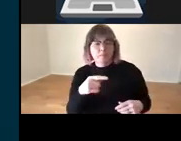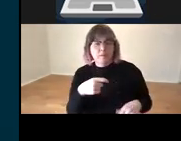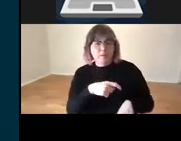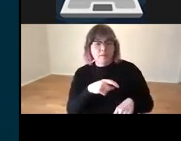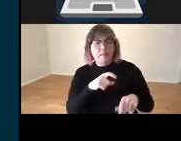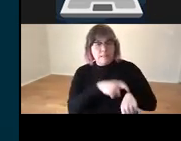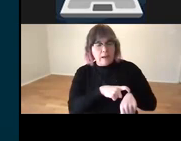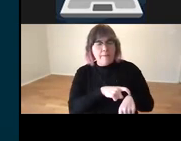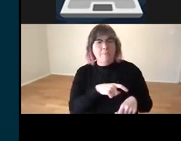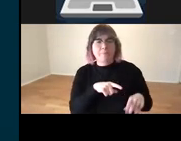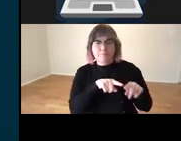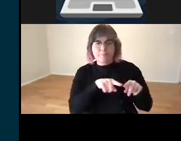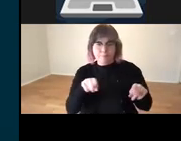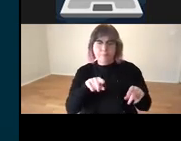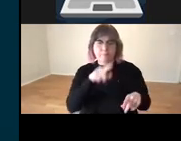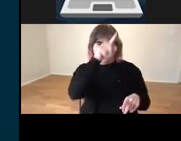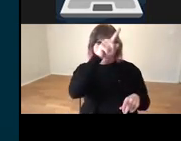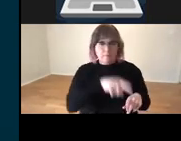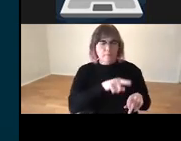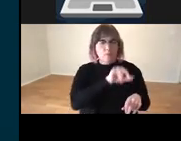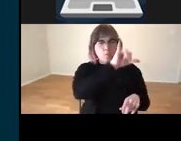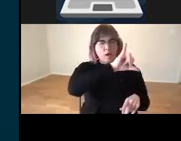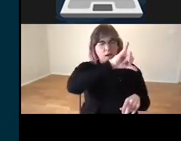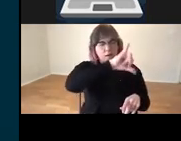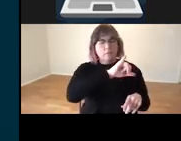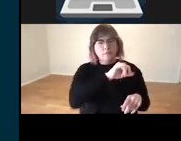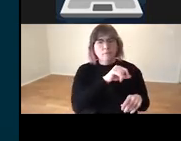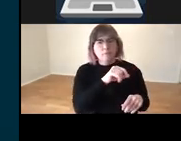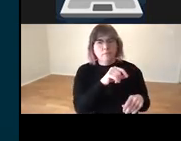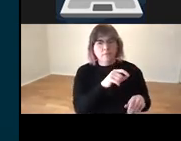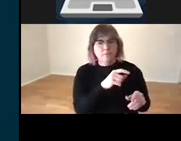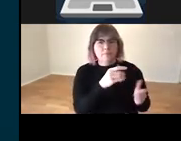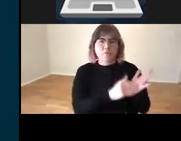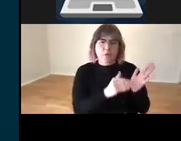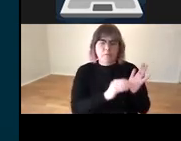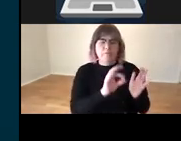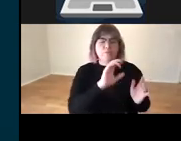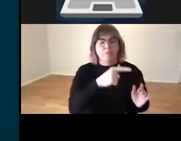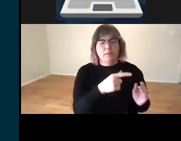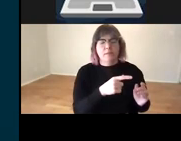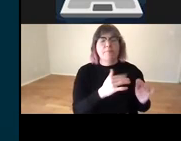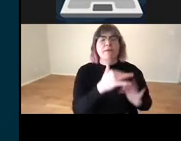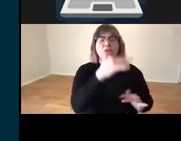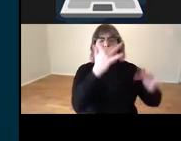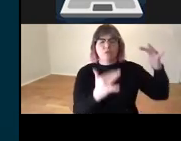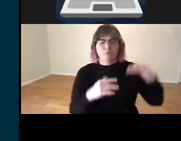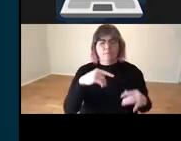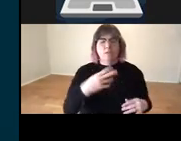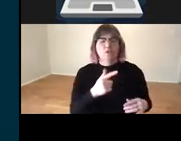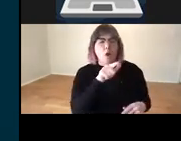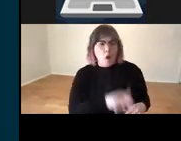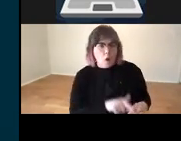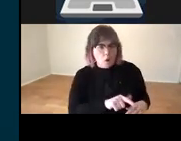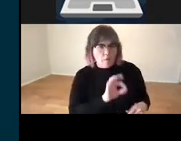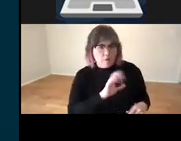x-axis and frequency on the y-axis. And so frequency, when I say frequency, it's what we perceive as pitch. So if I say a low frequency